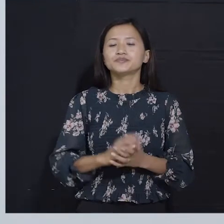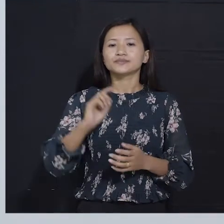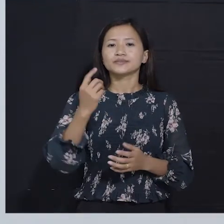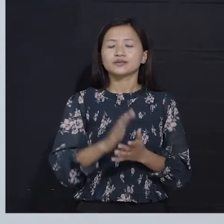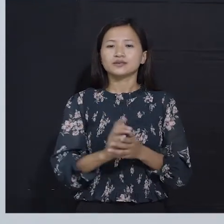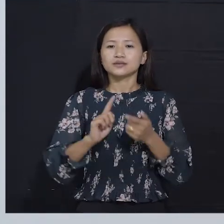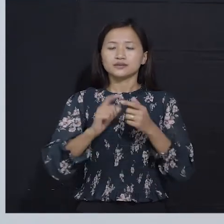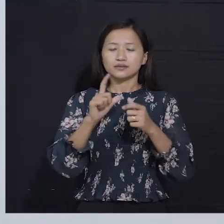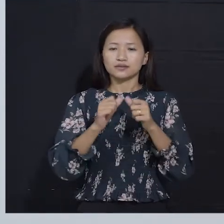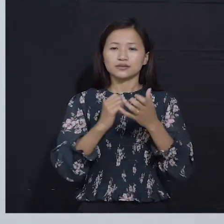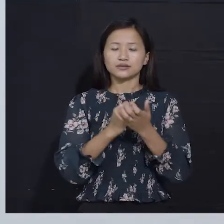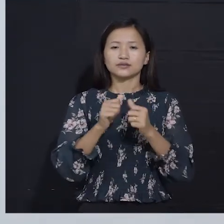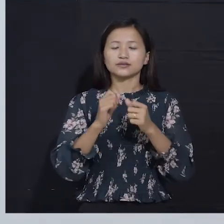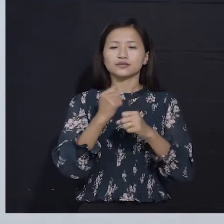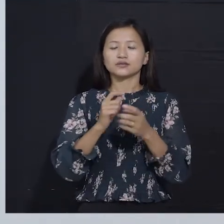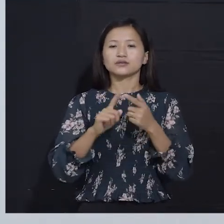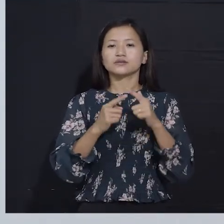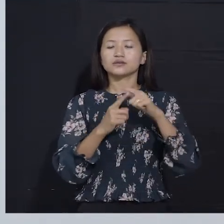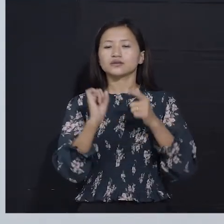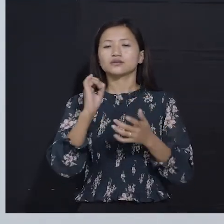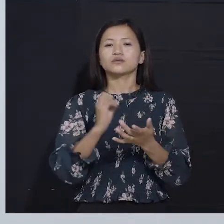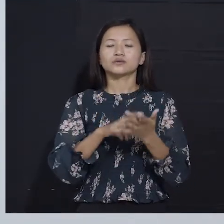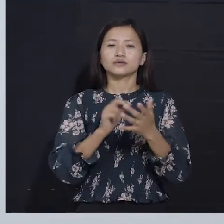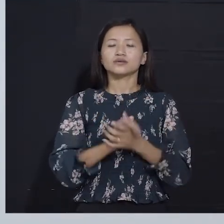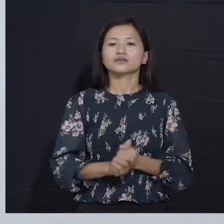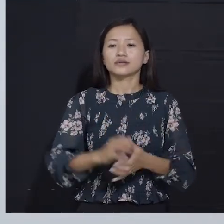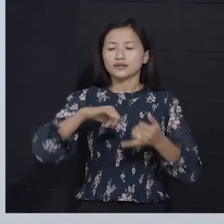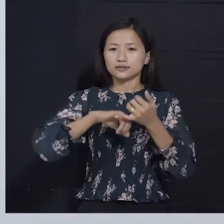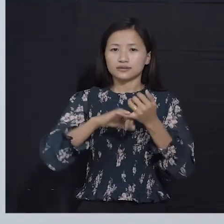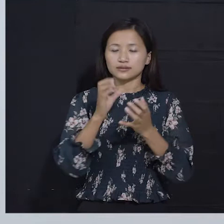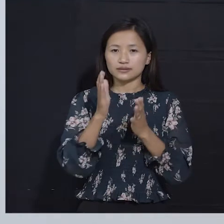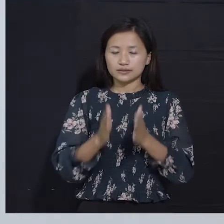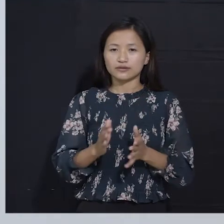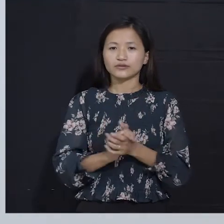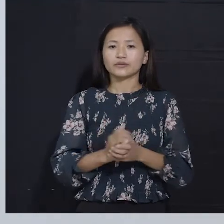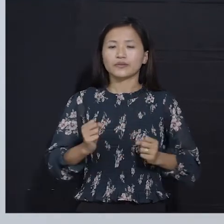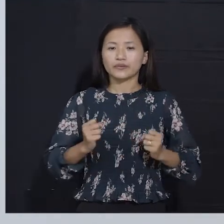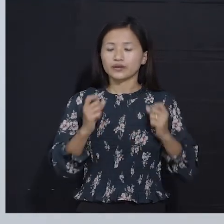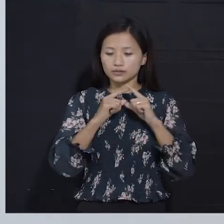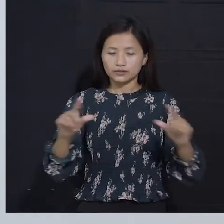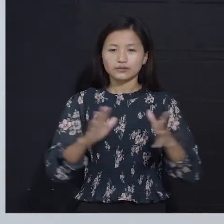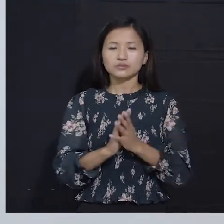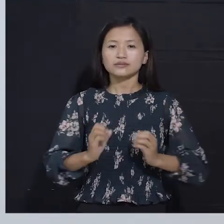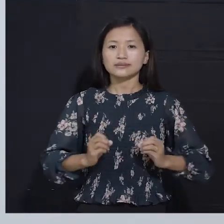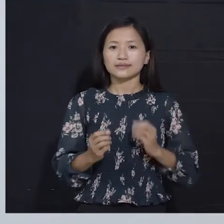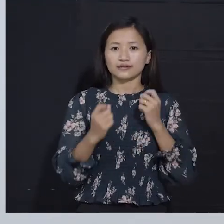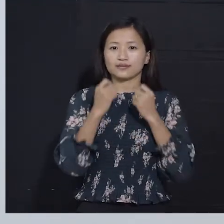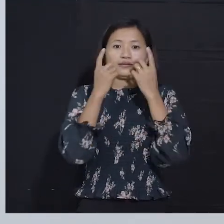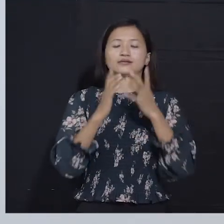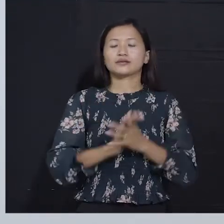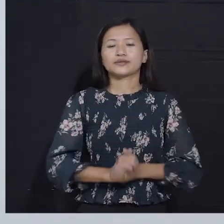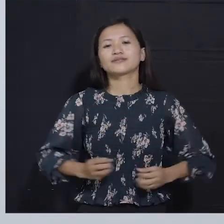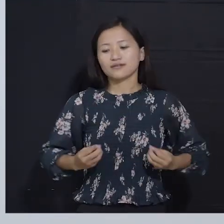one is elation. The word elation means in a state of great excitement and happiness.